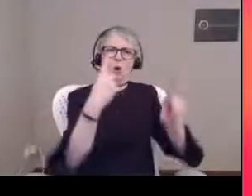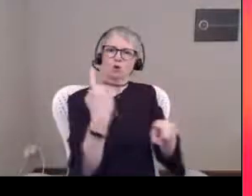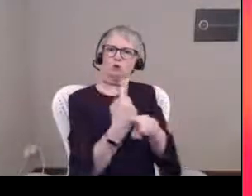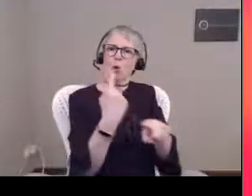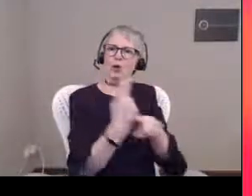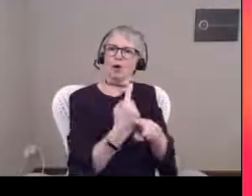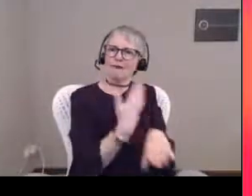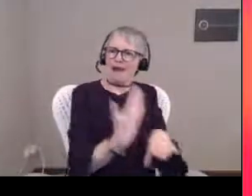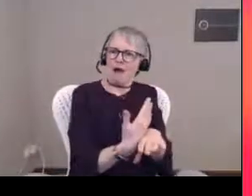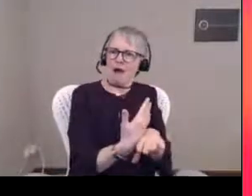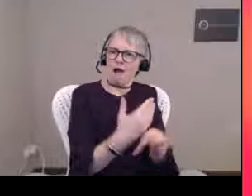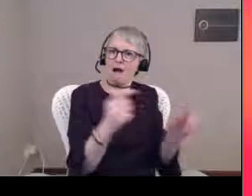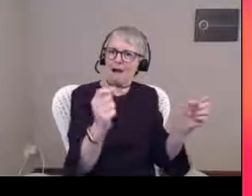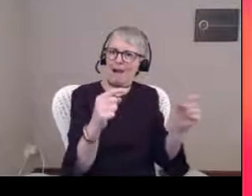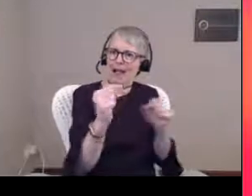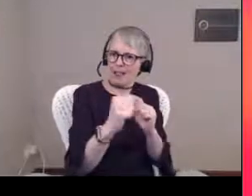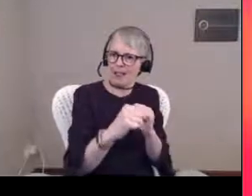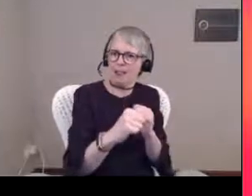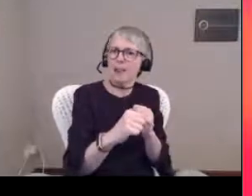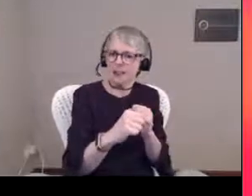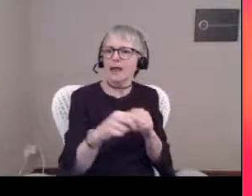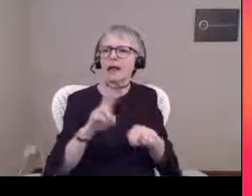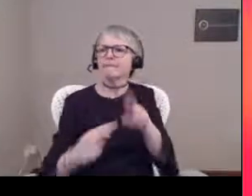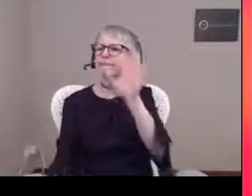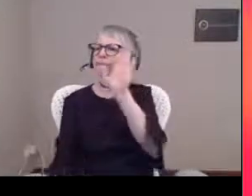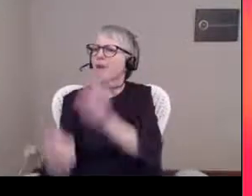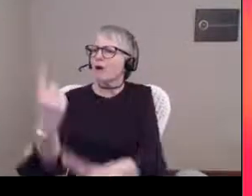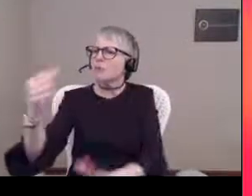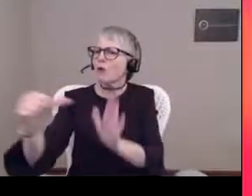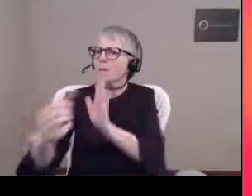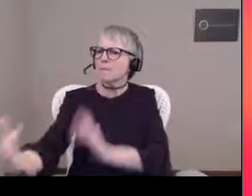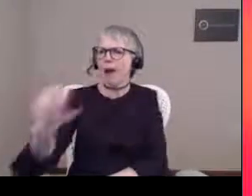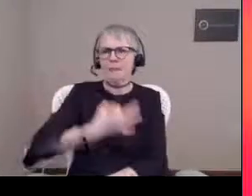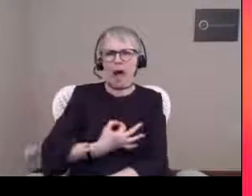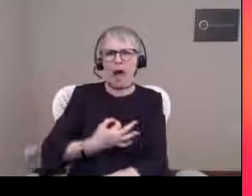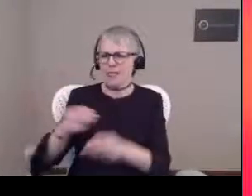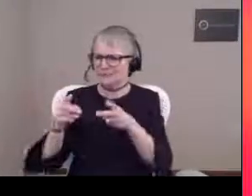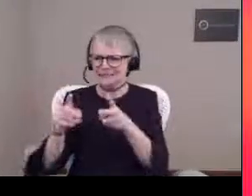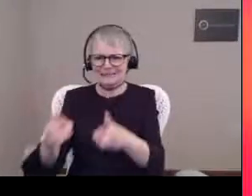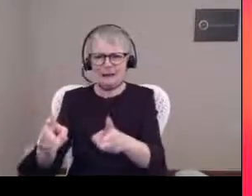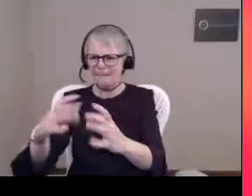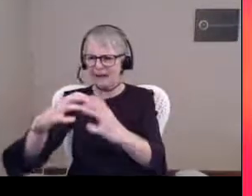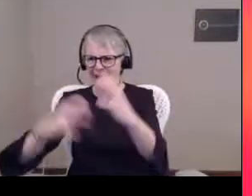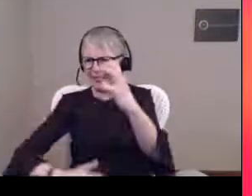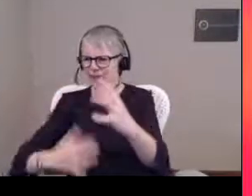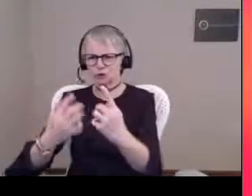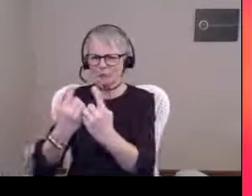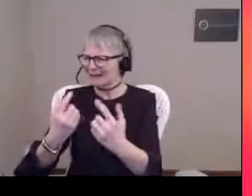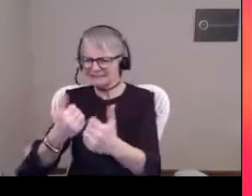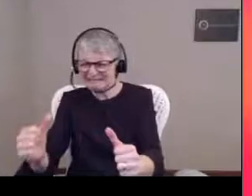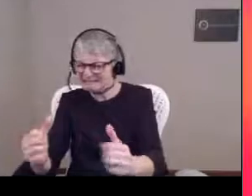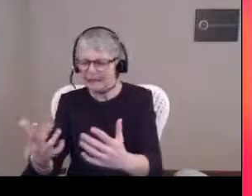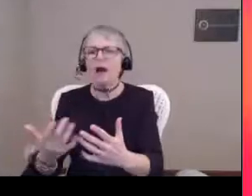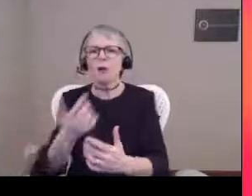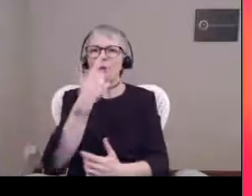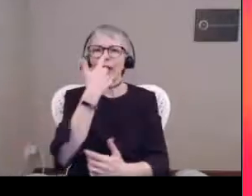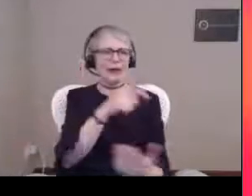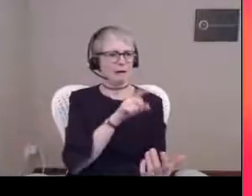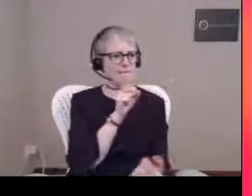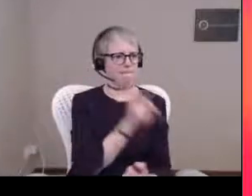problem with applying through the system, or if there's any, you know, it's not working for whatever reason, then there's a point of contact on there that will go